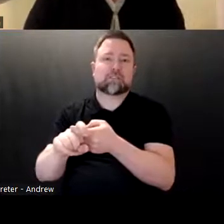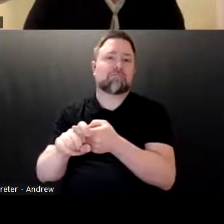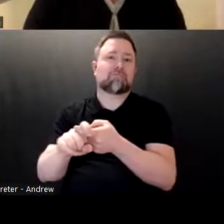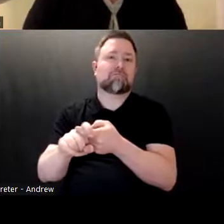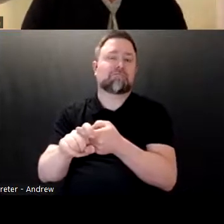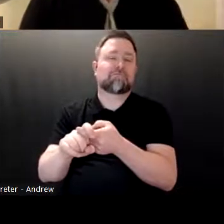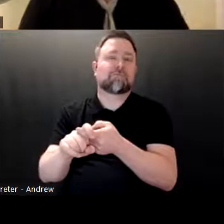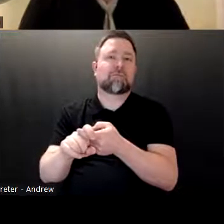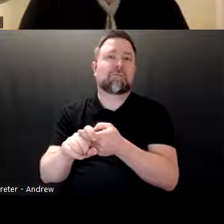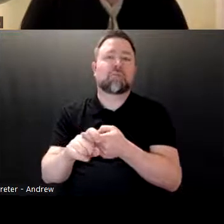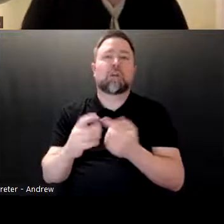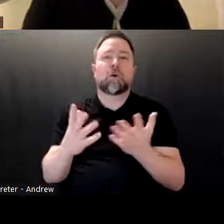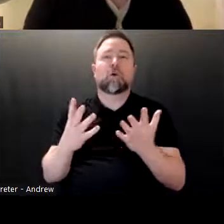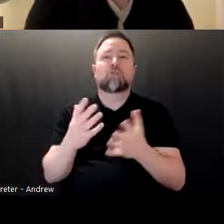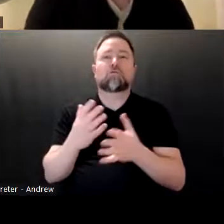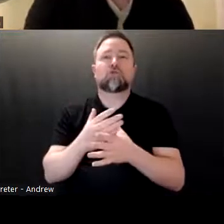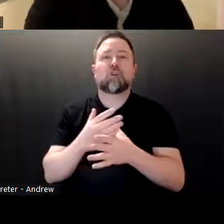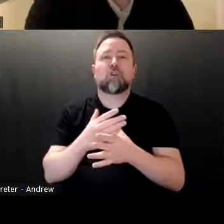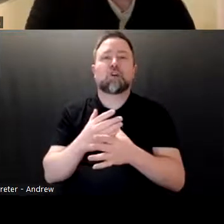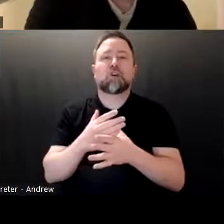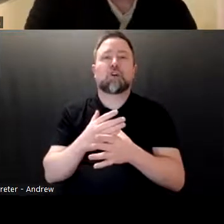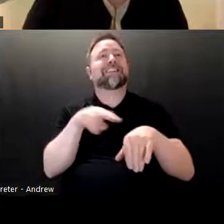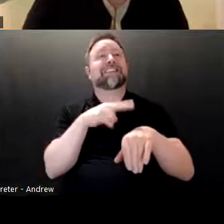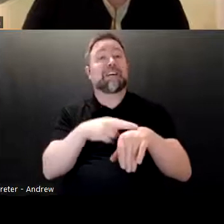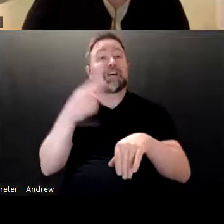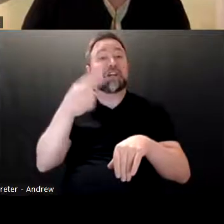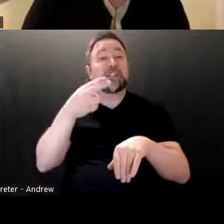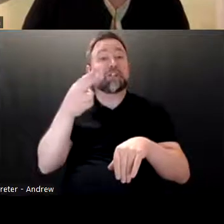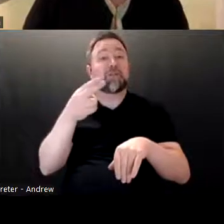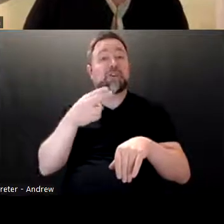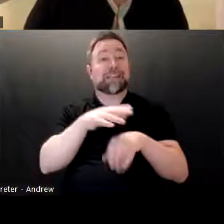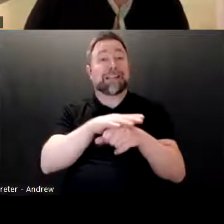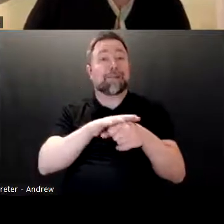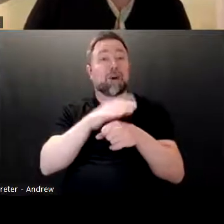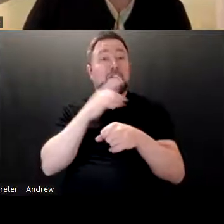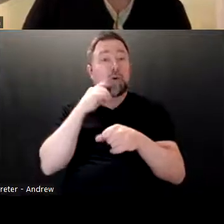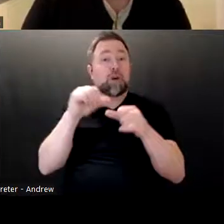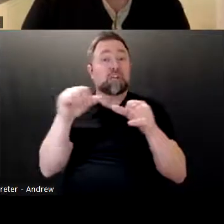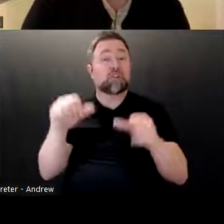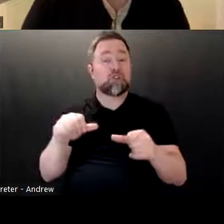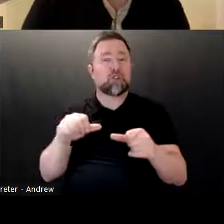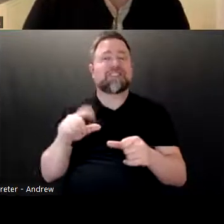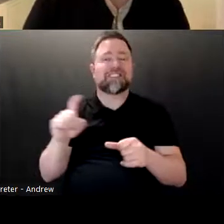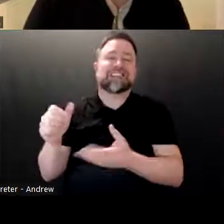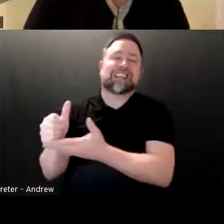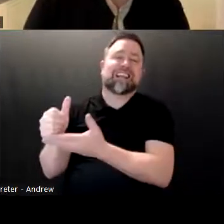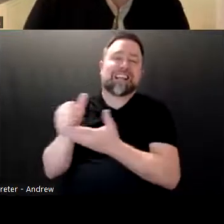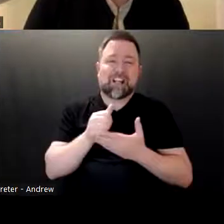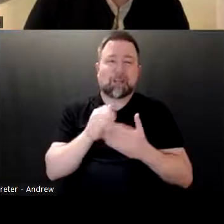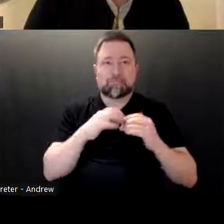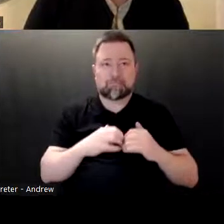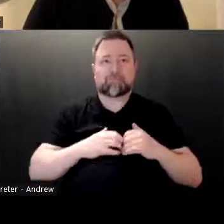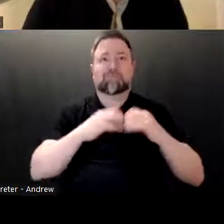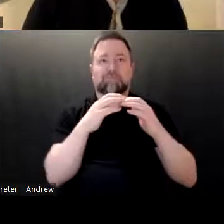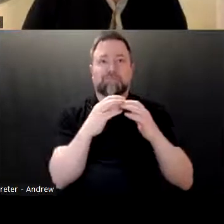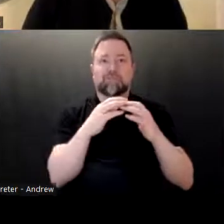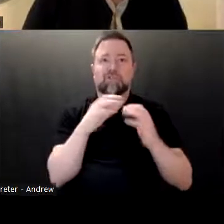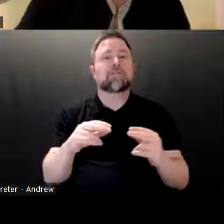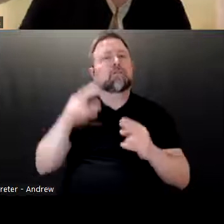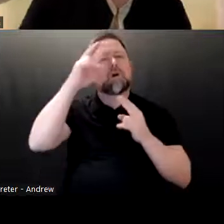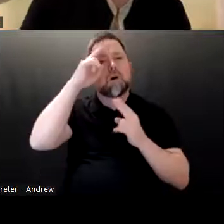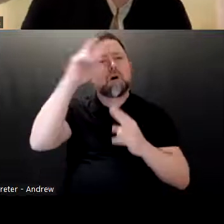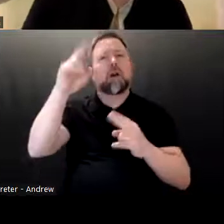at the group and realized it contained his closest childhood friend who he hadn't seen in 30 years. Those kinds of things happen